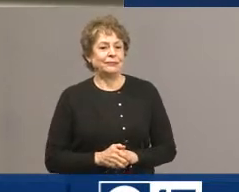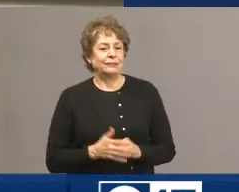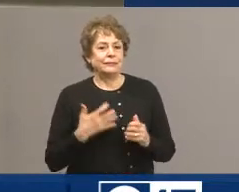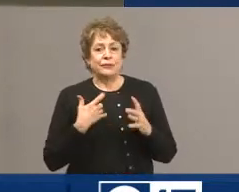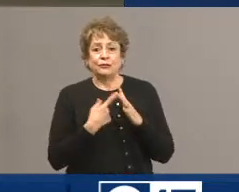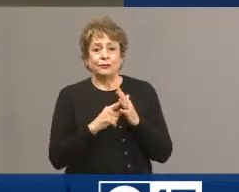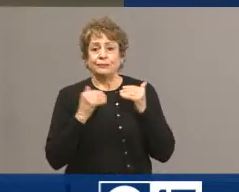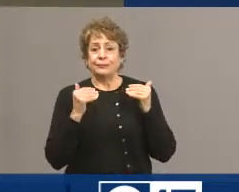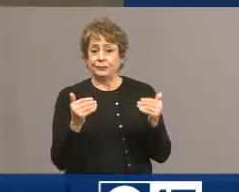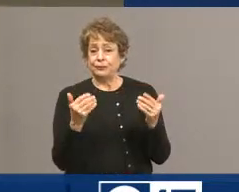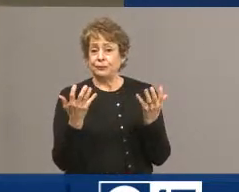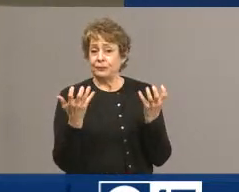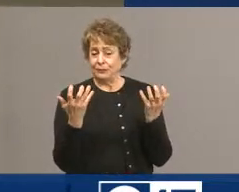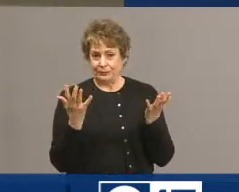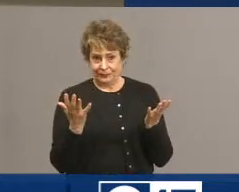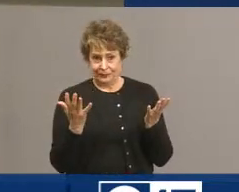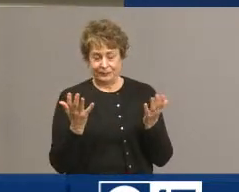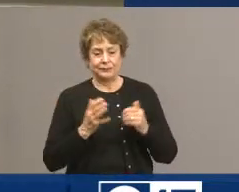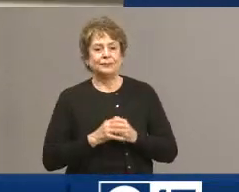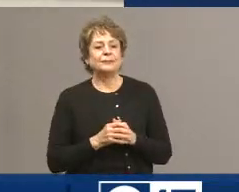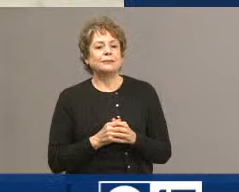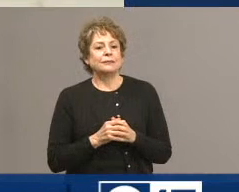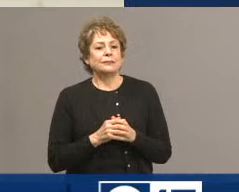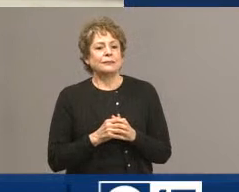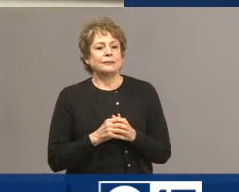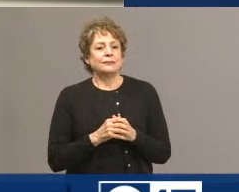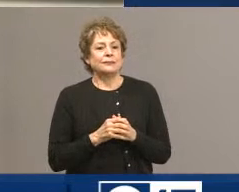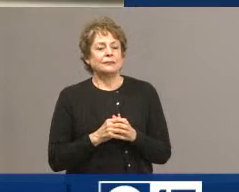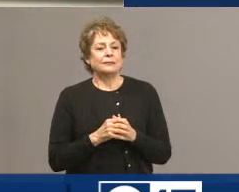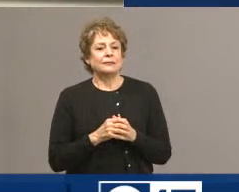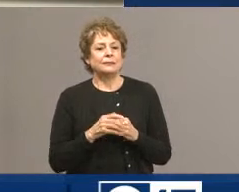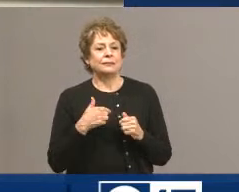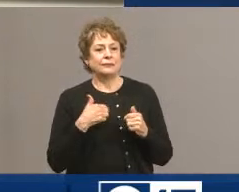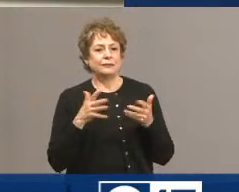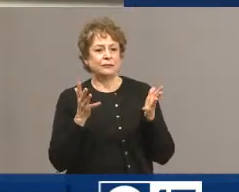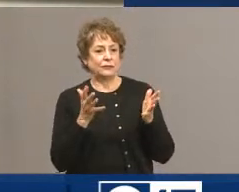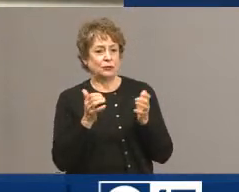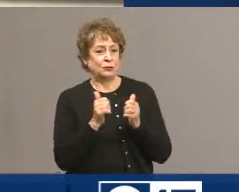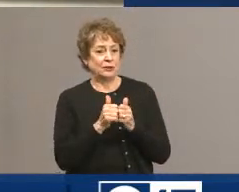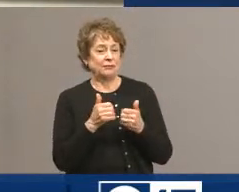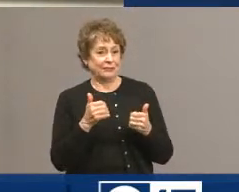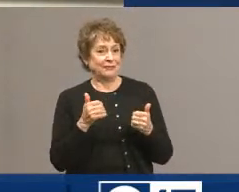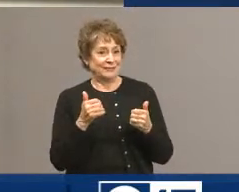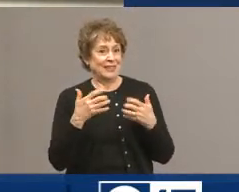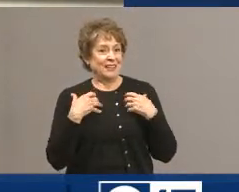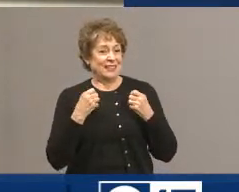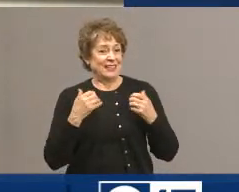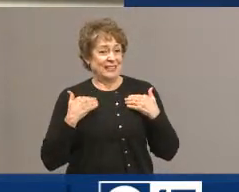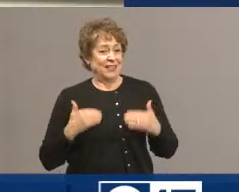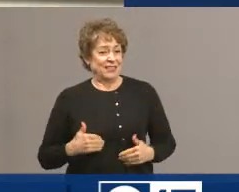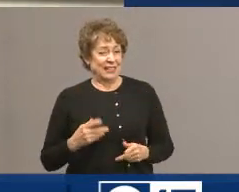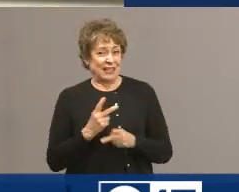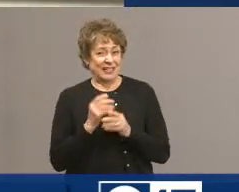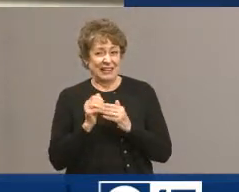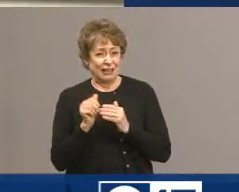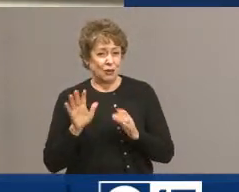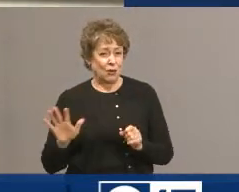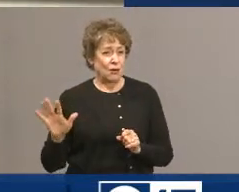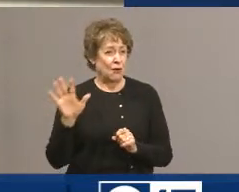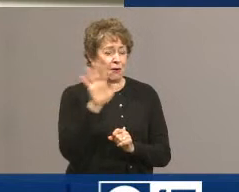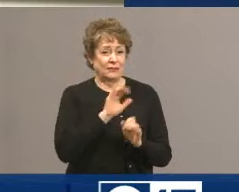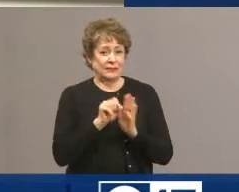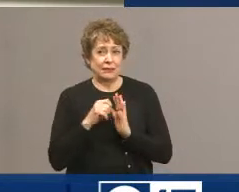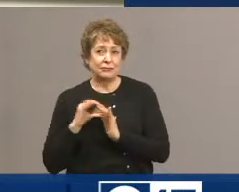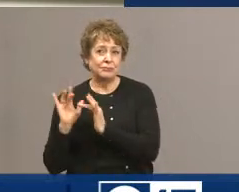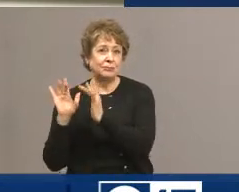I talked to healthcare leaders from around the state on Friday,